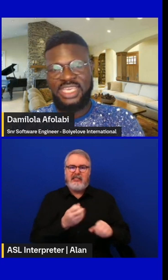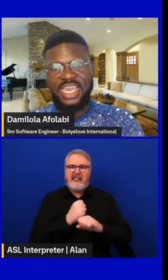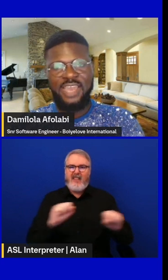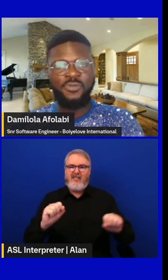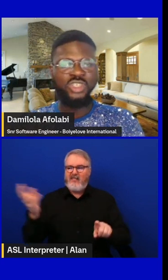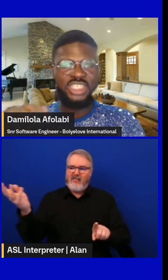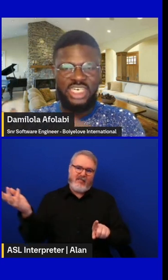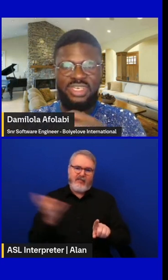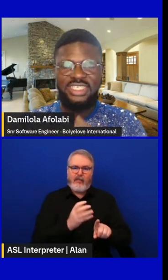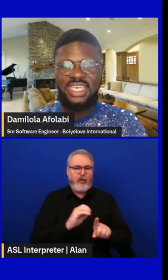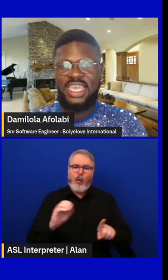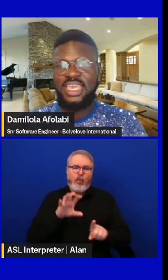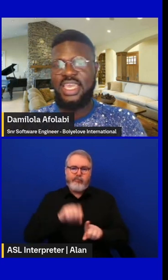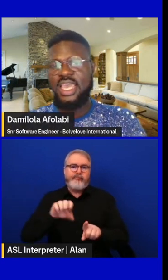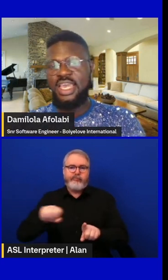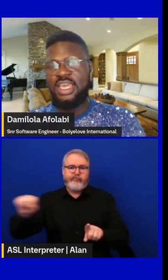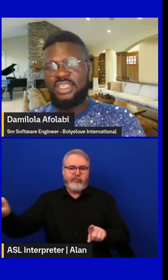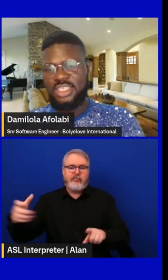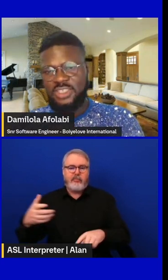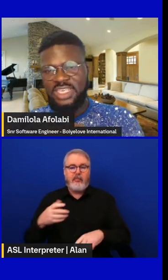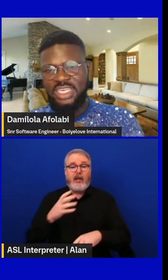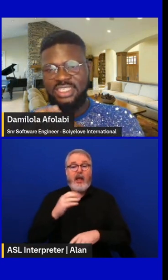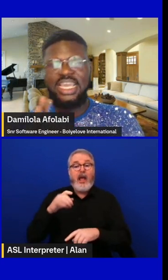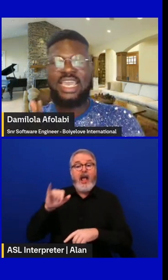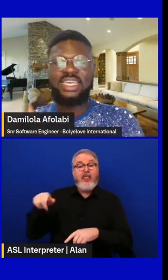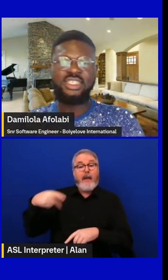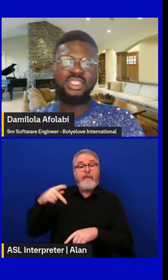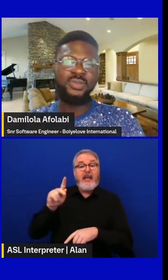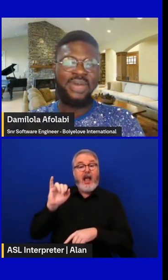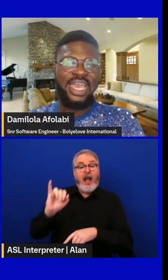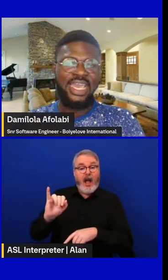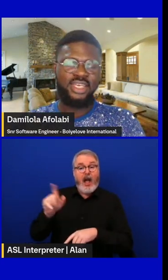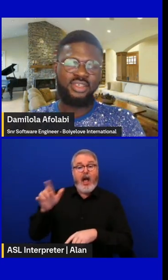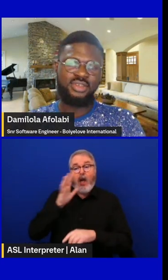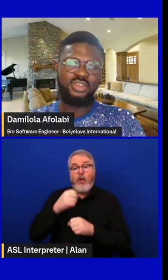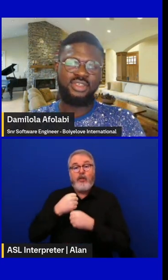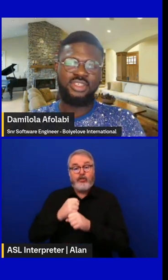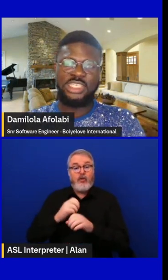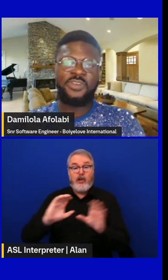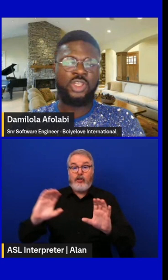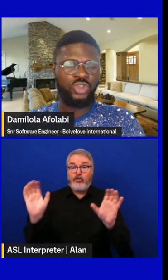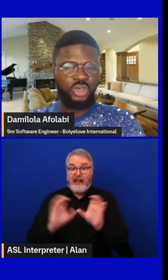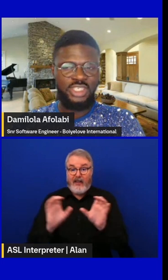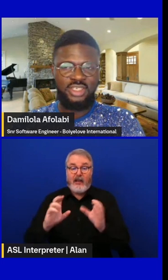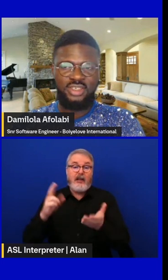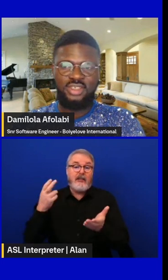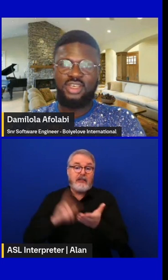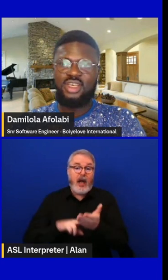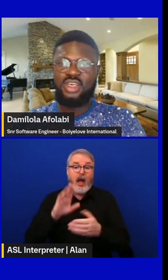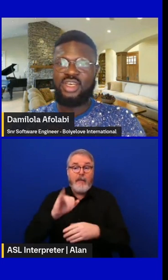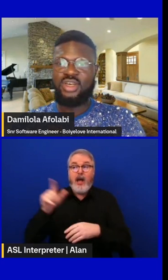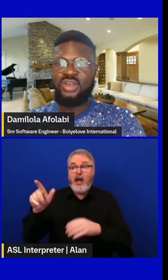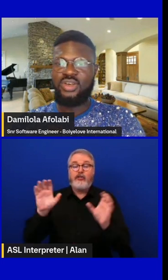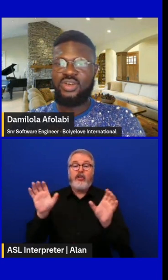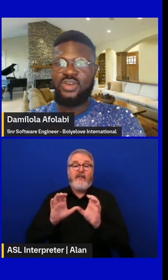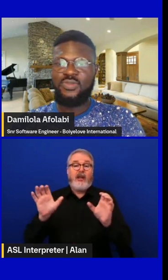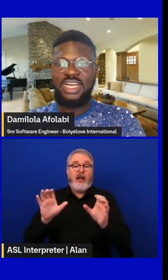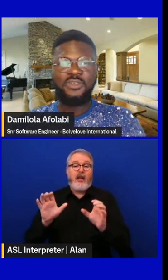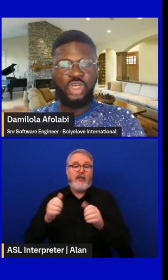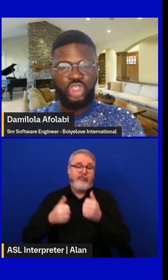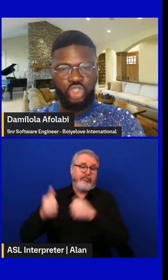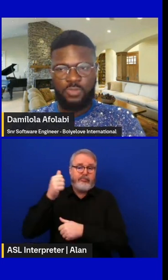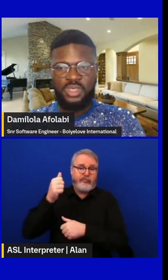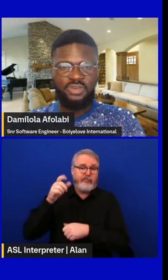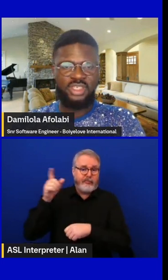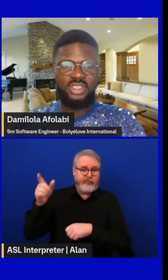For PKI, Vault generates a certificate signed by certificate authority,